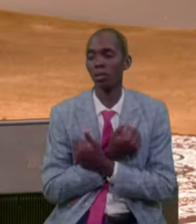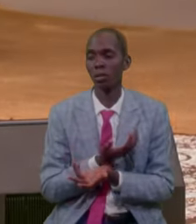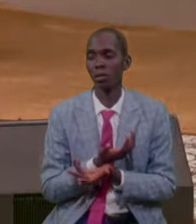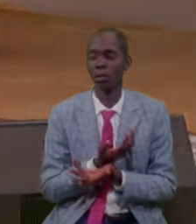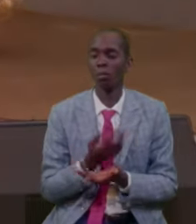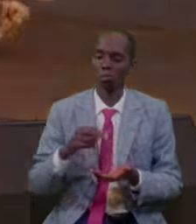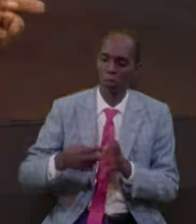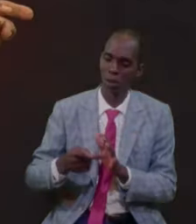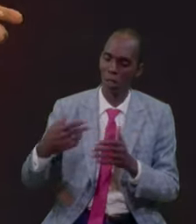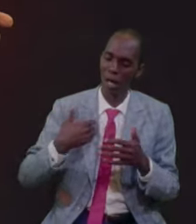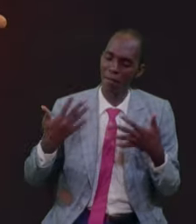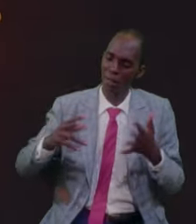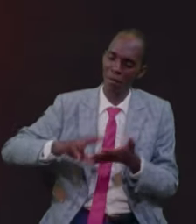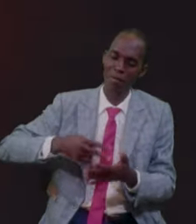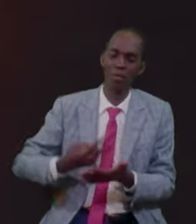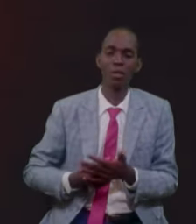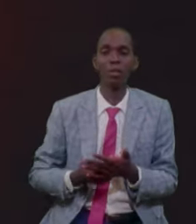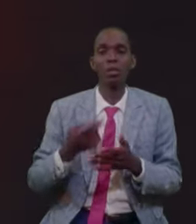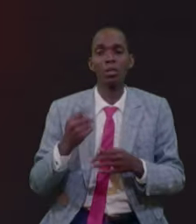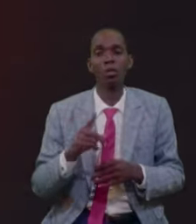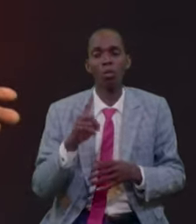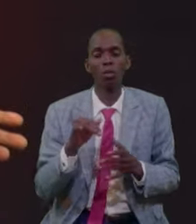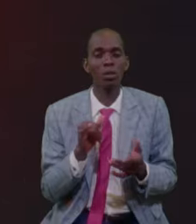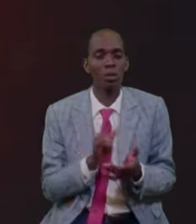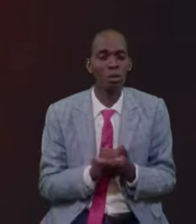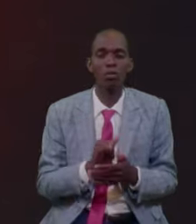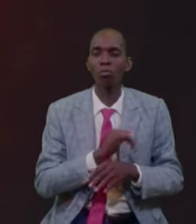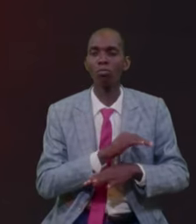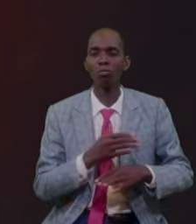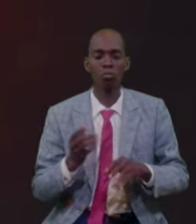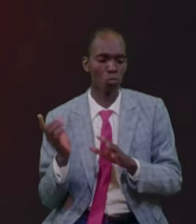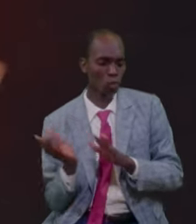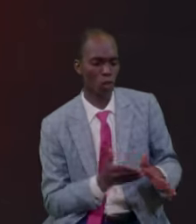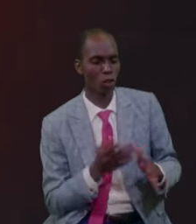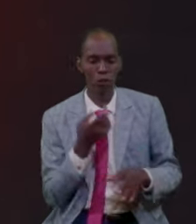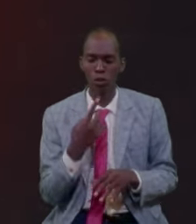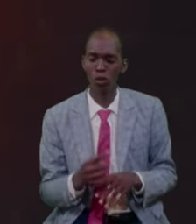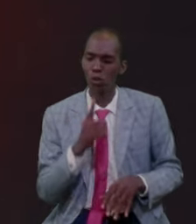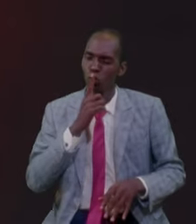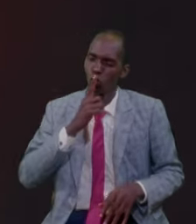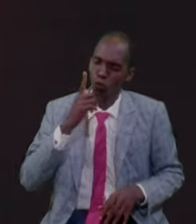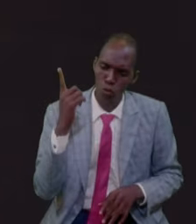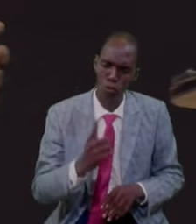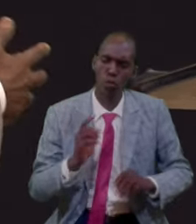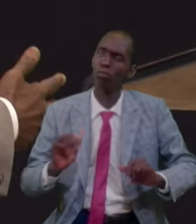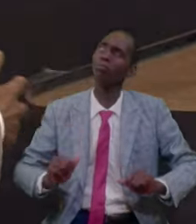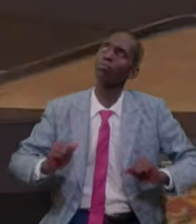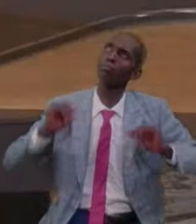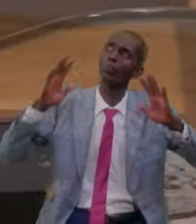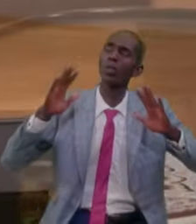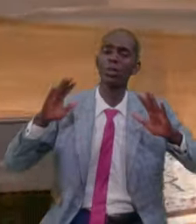the original consecration is fallen. The one that is not looking